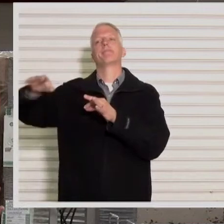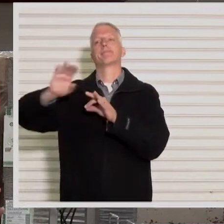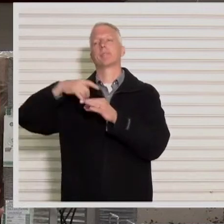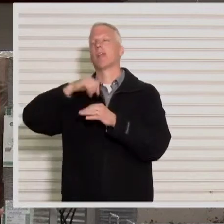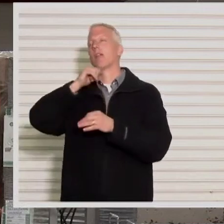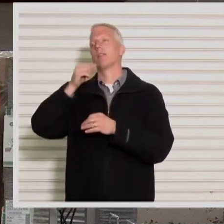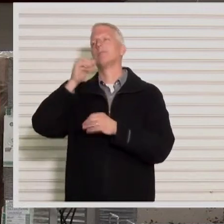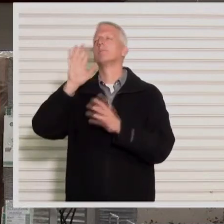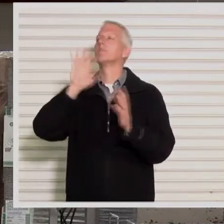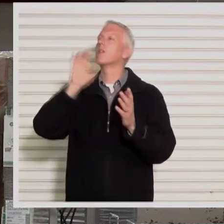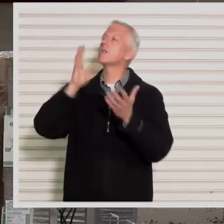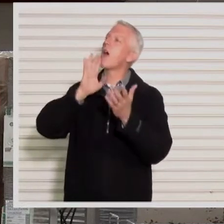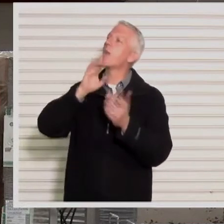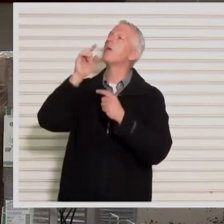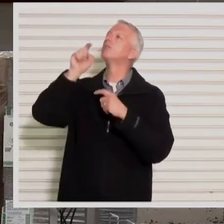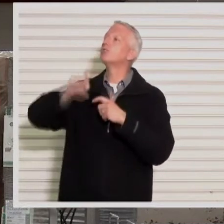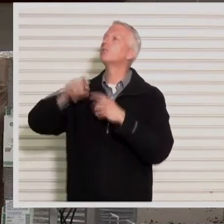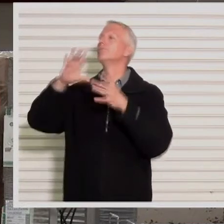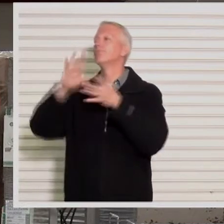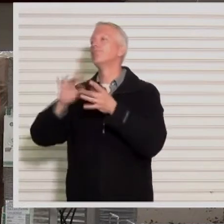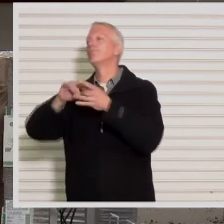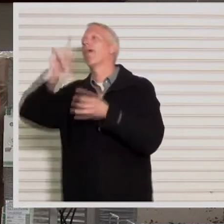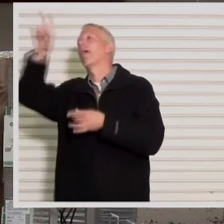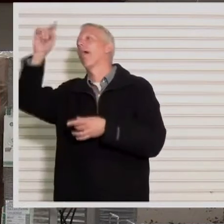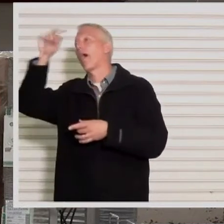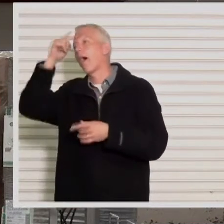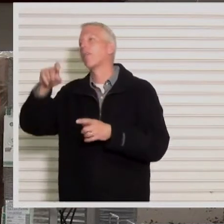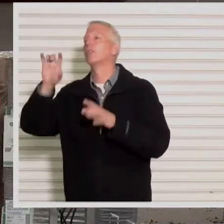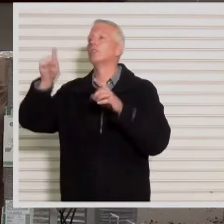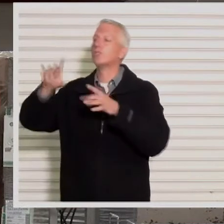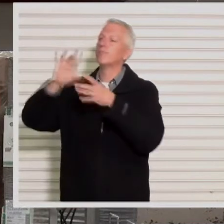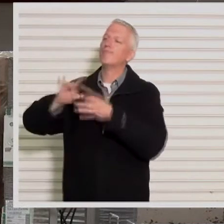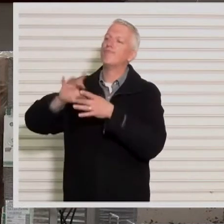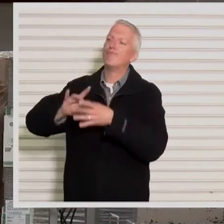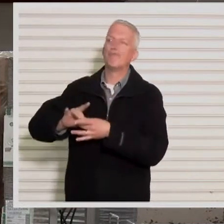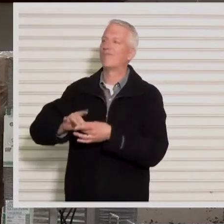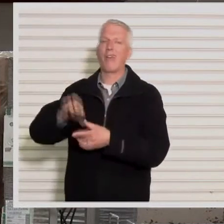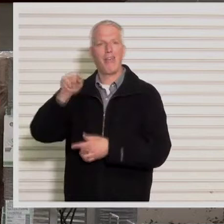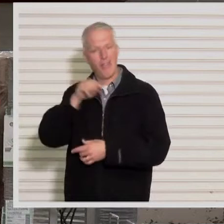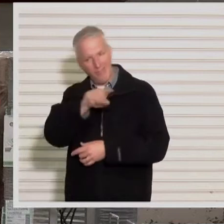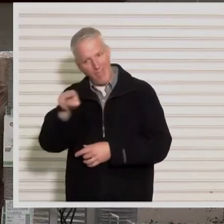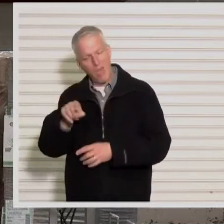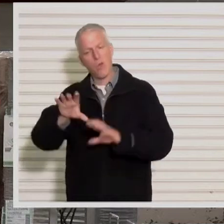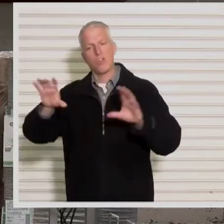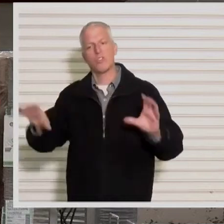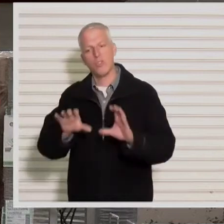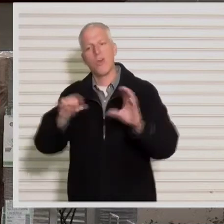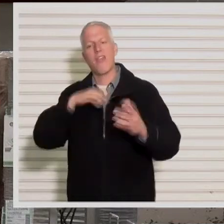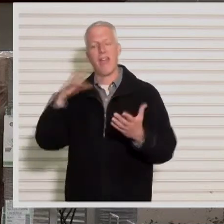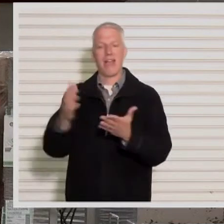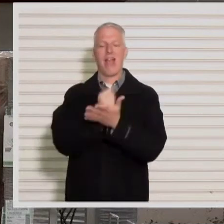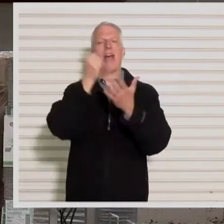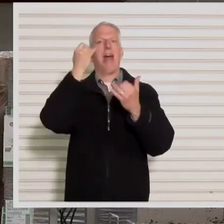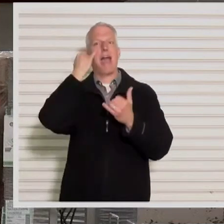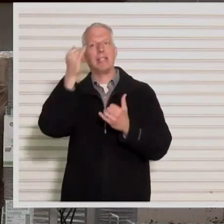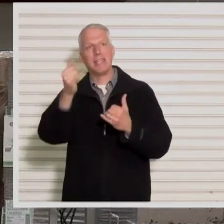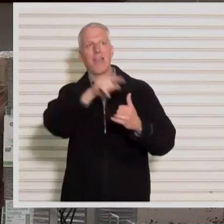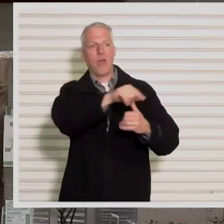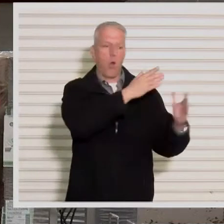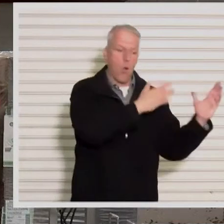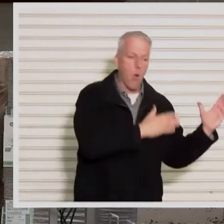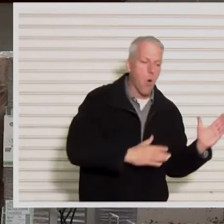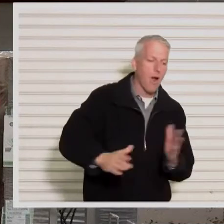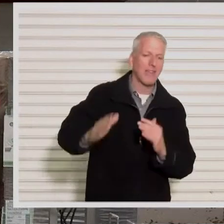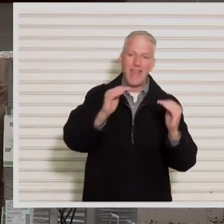about the way the world should be, weren't dreaming about things, but they were doing. They got an idea, organized an